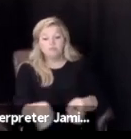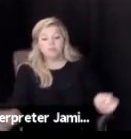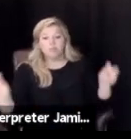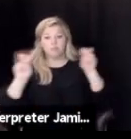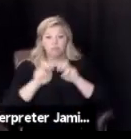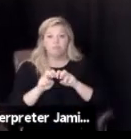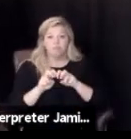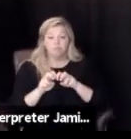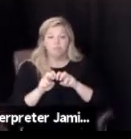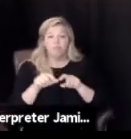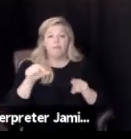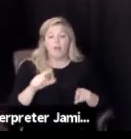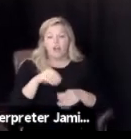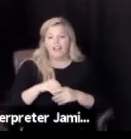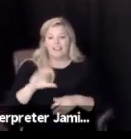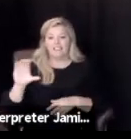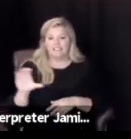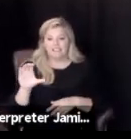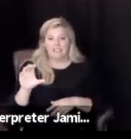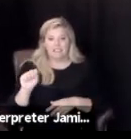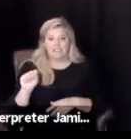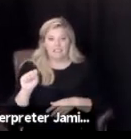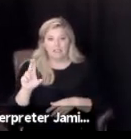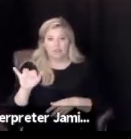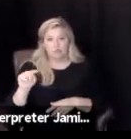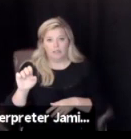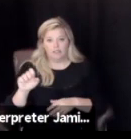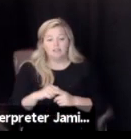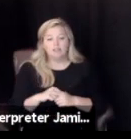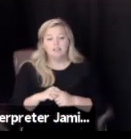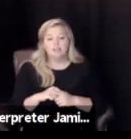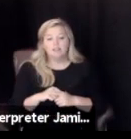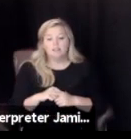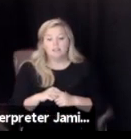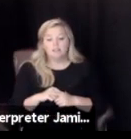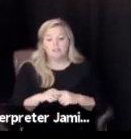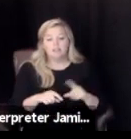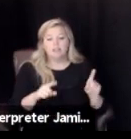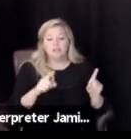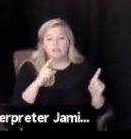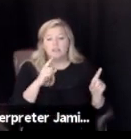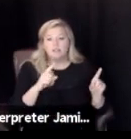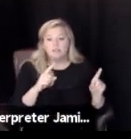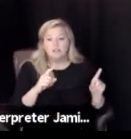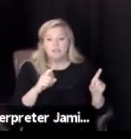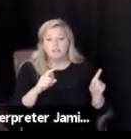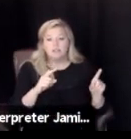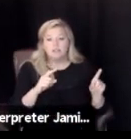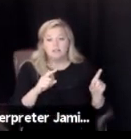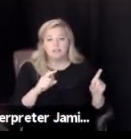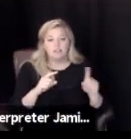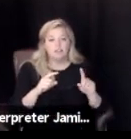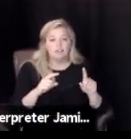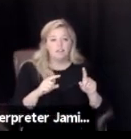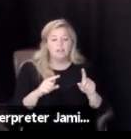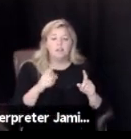in the C-suite. And for those of you who are familiar with the C-suite, let me assume that you may not